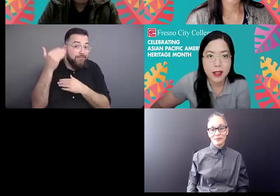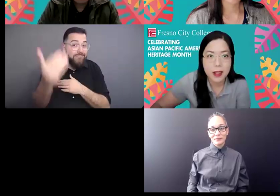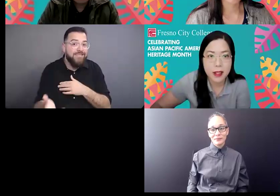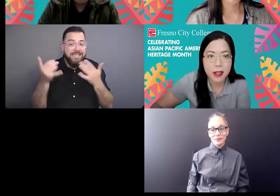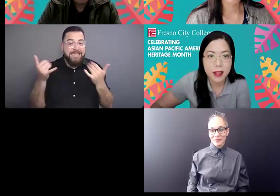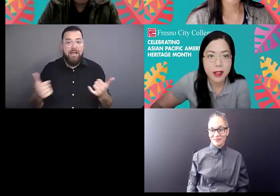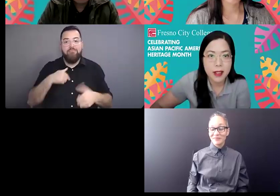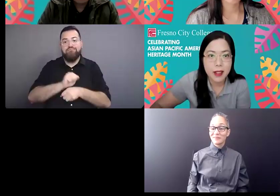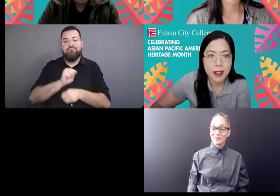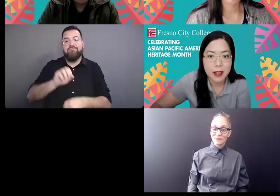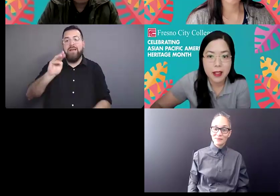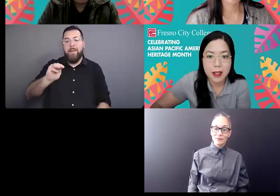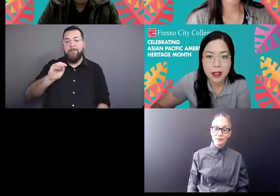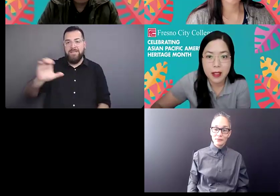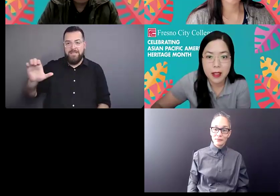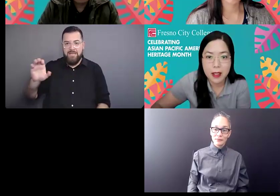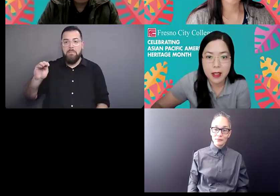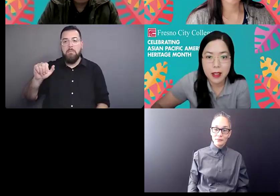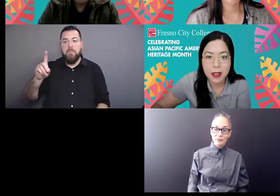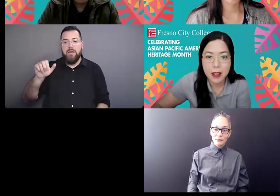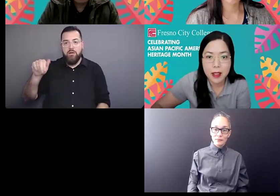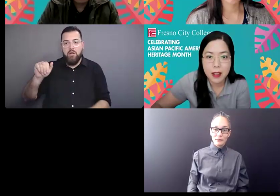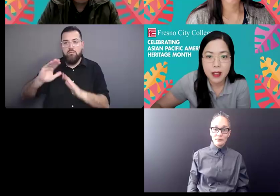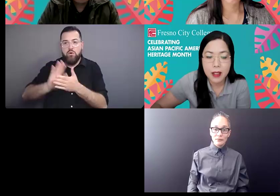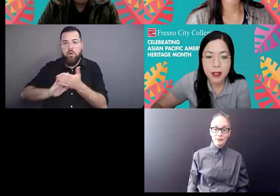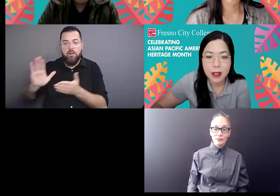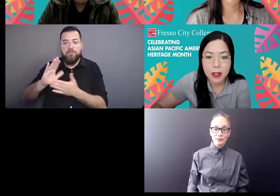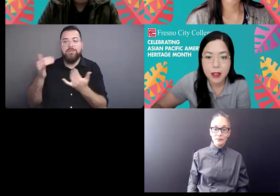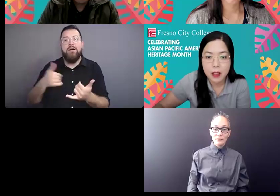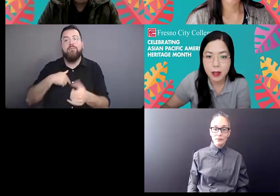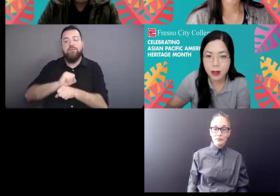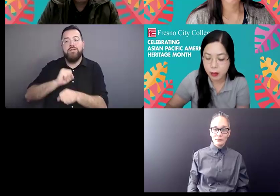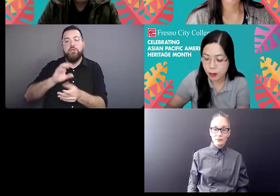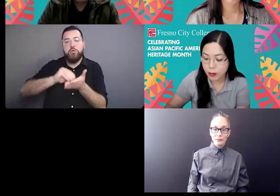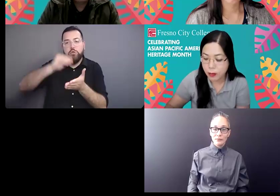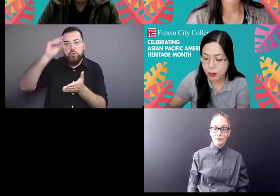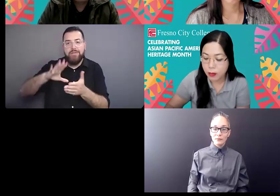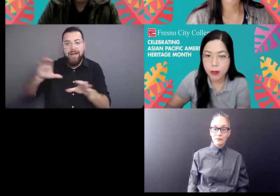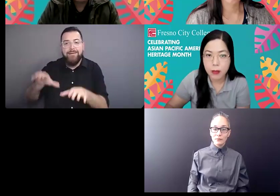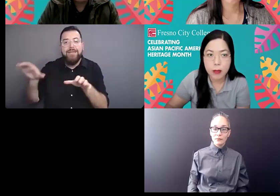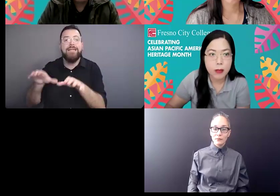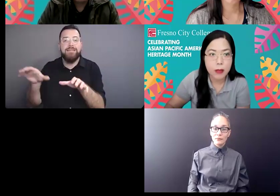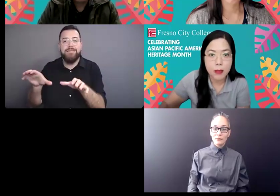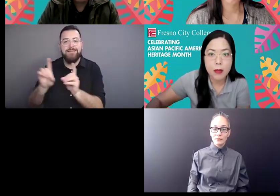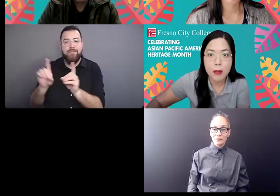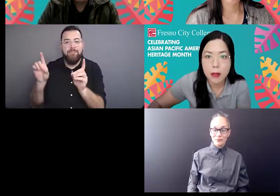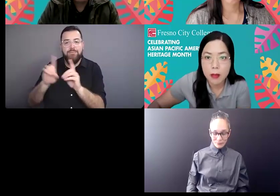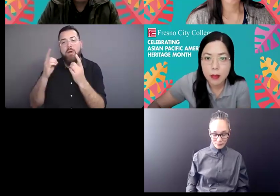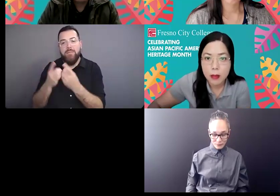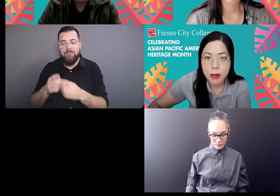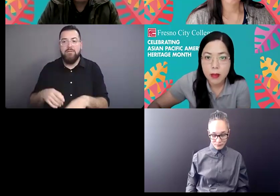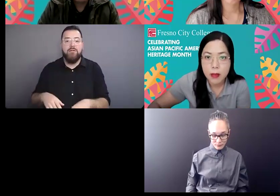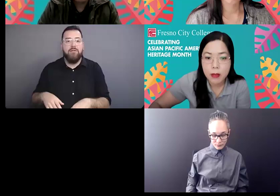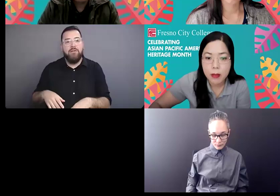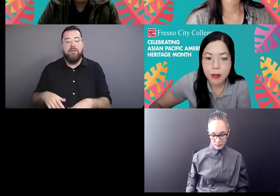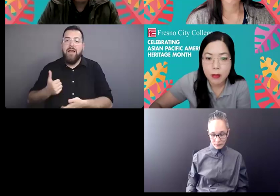here at Madera College working in the student activities department. So doing very similar work, helping to, you know,